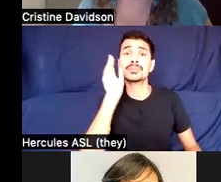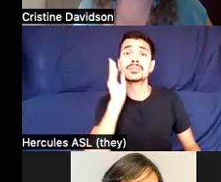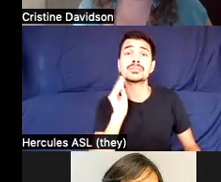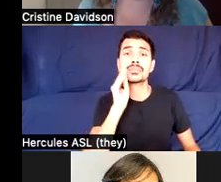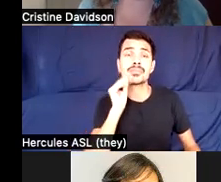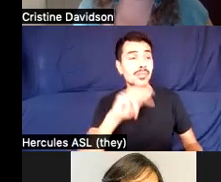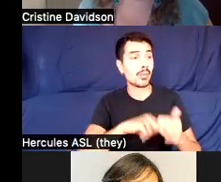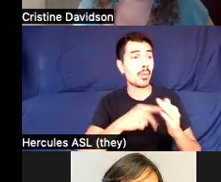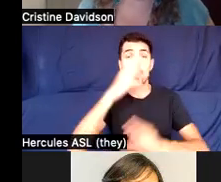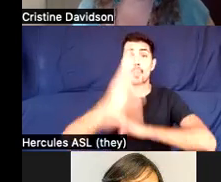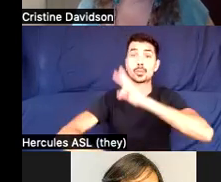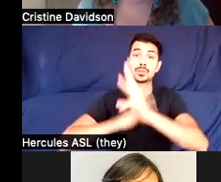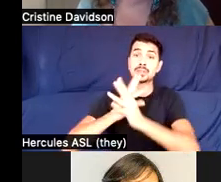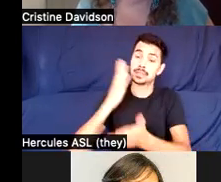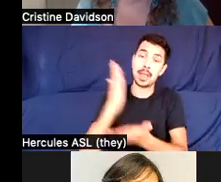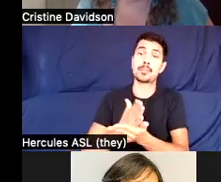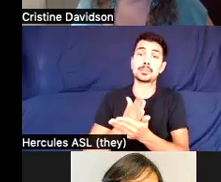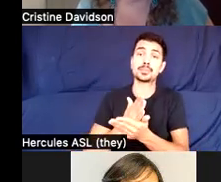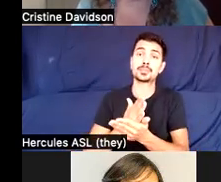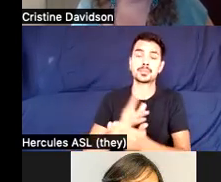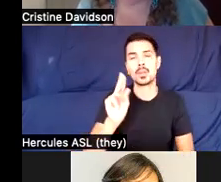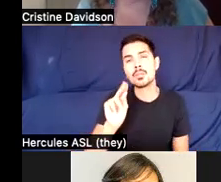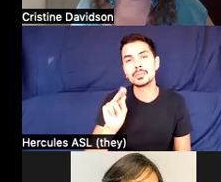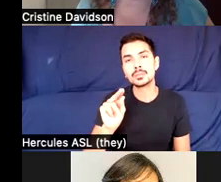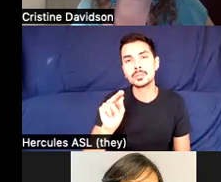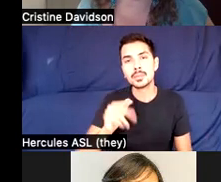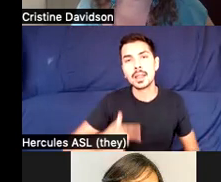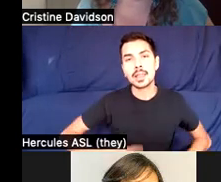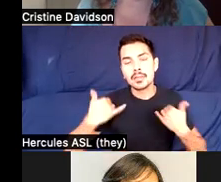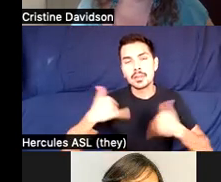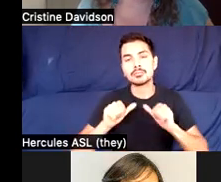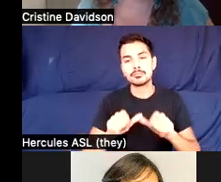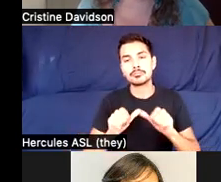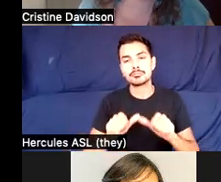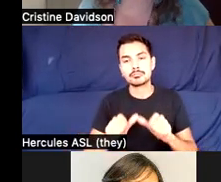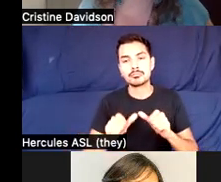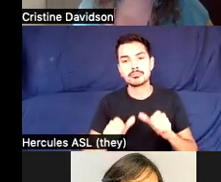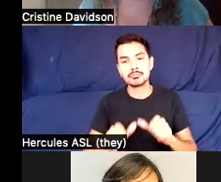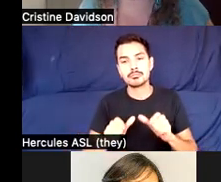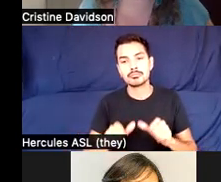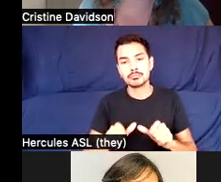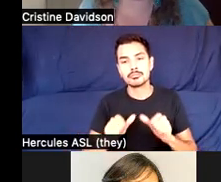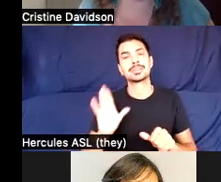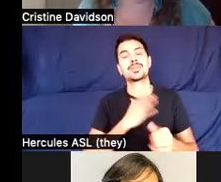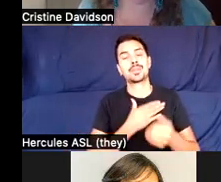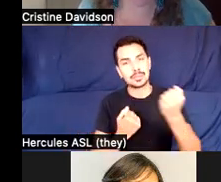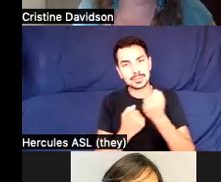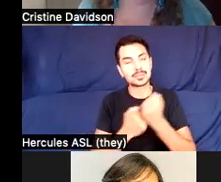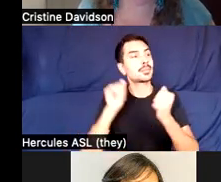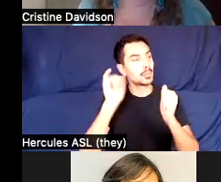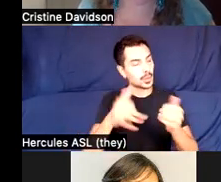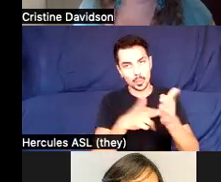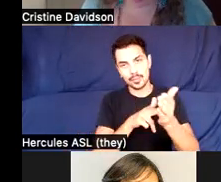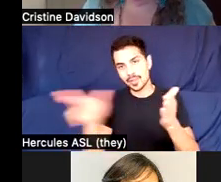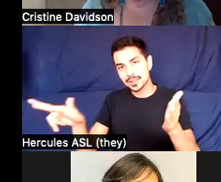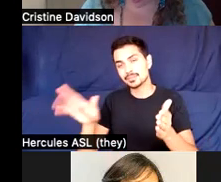stops, right? And so our advocacy must reflect that life is still moving, whether that sexual assault has happened